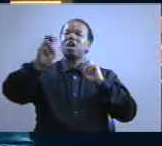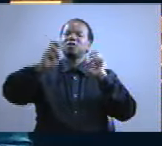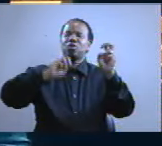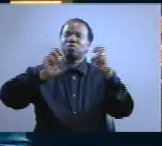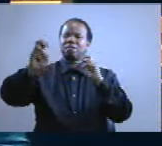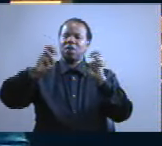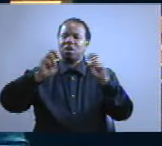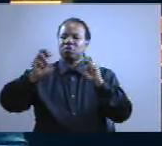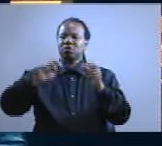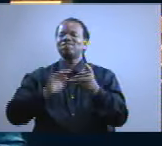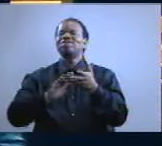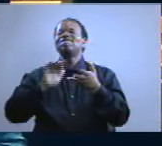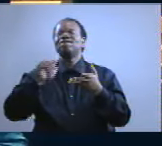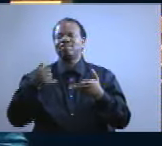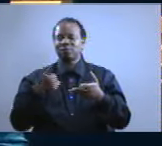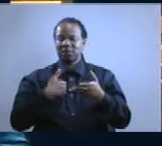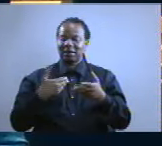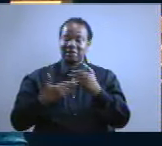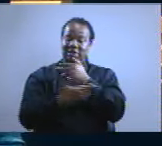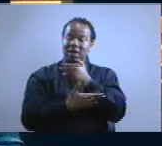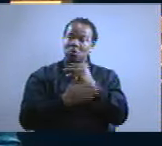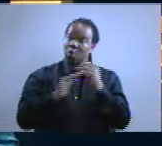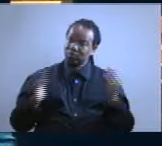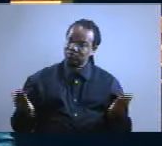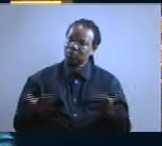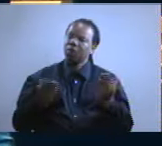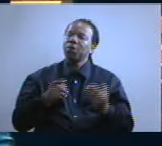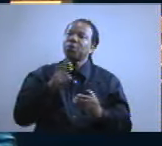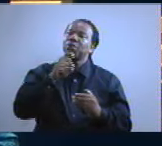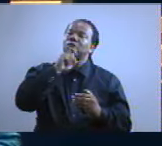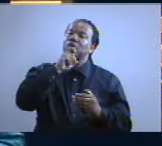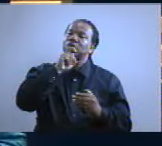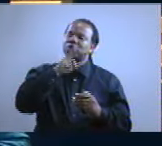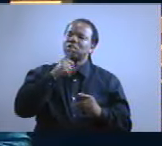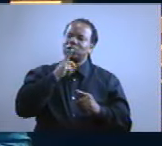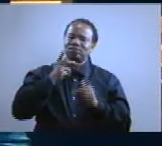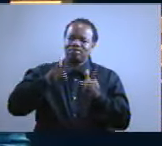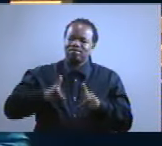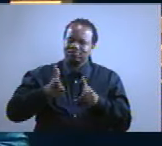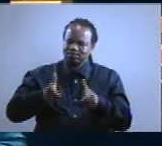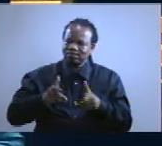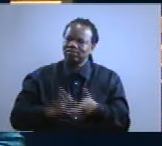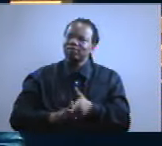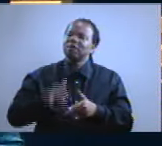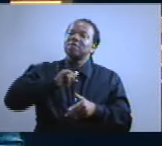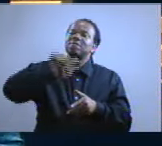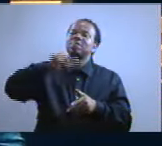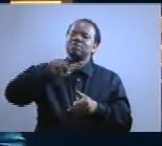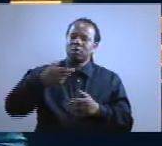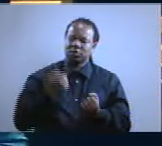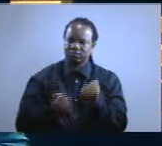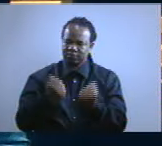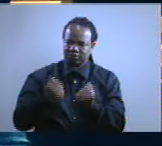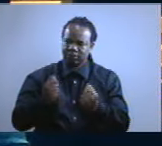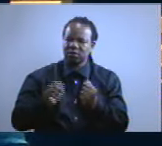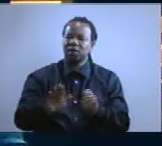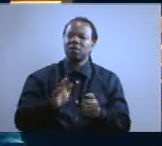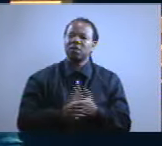on promoting transport infrastructure and promoting road safety. We further recall that the official renaming